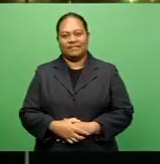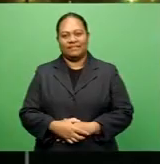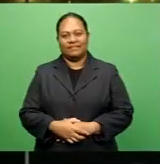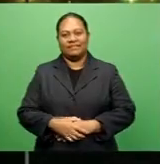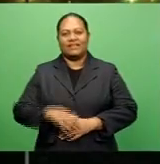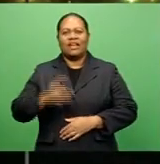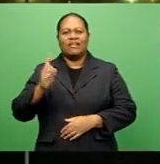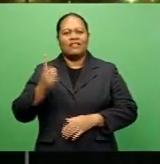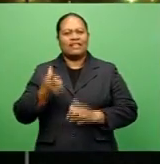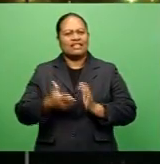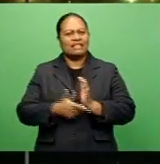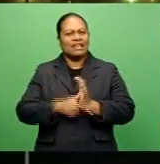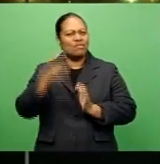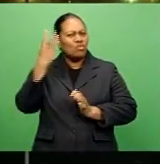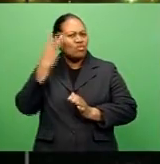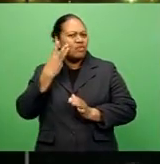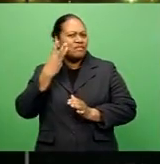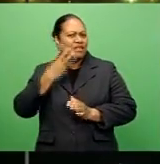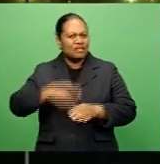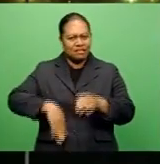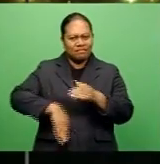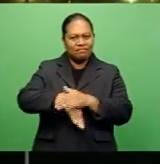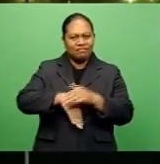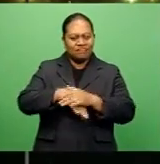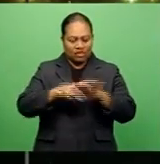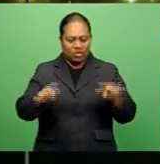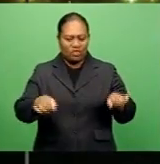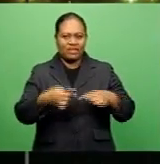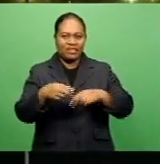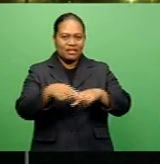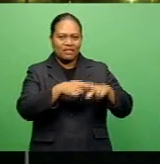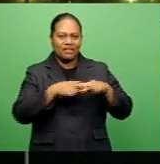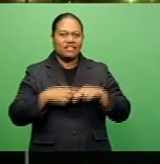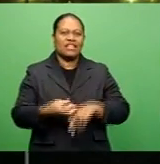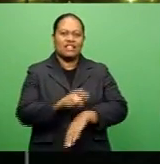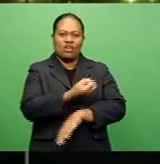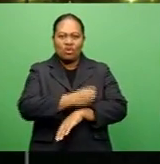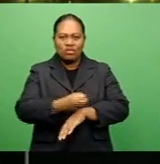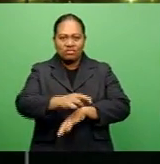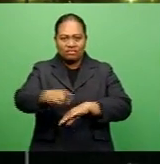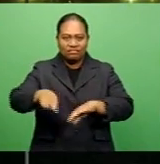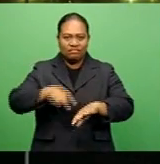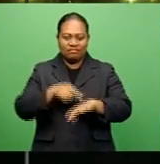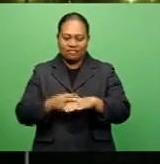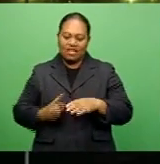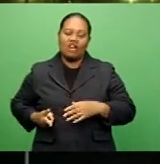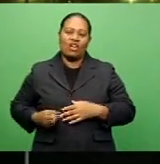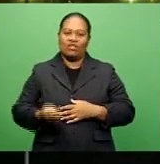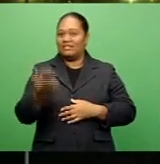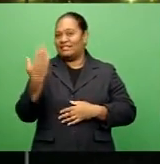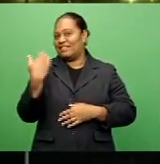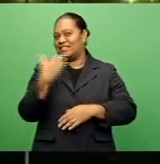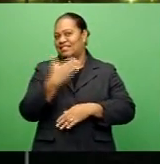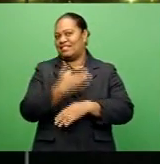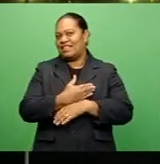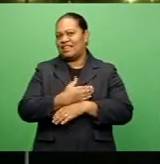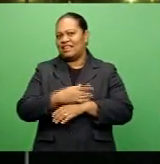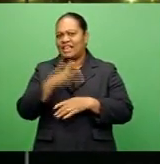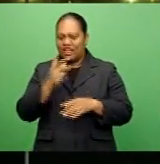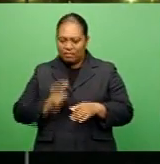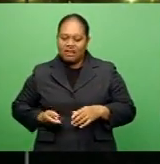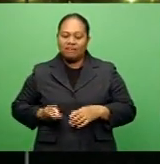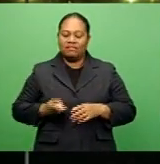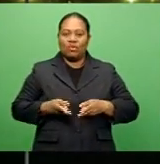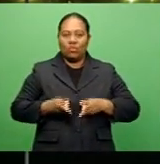The first ever Women's Super League competition for Fiji and the Oceania region was launched last night, and it will be a pathway